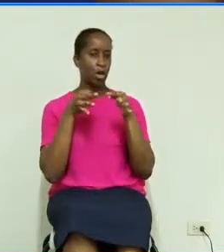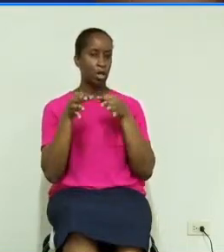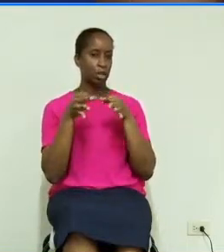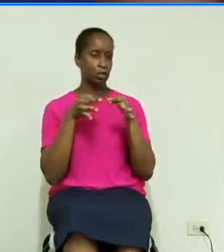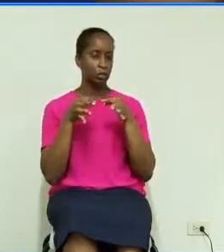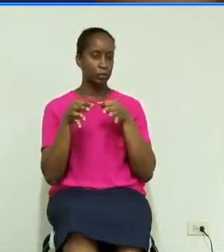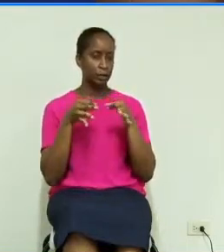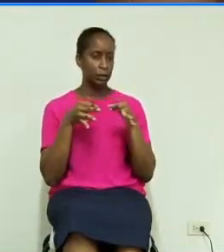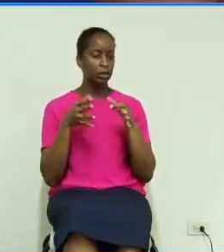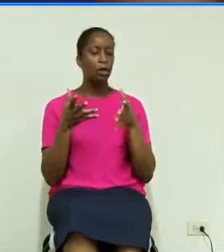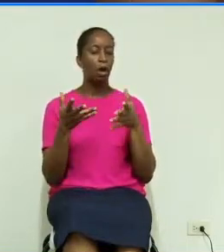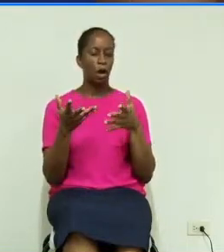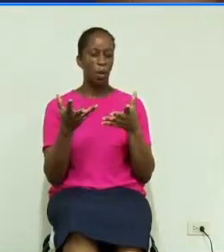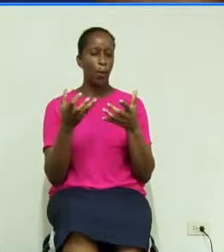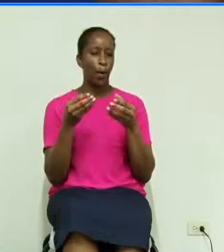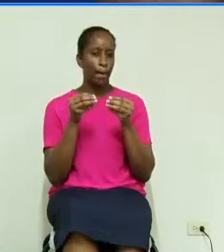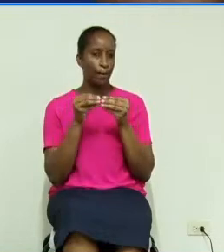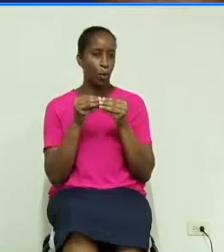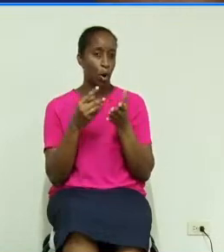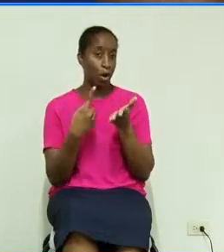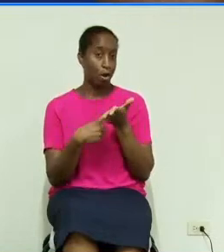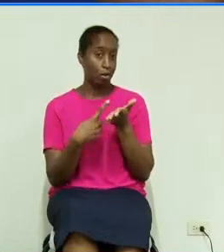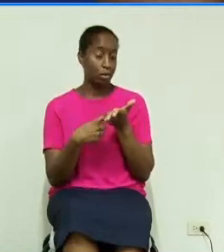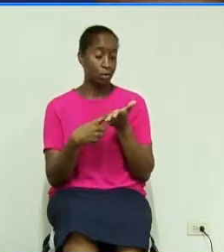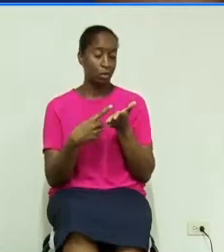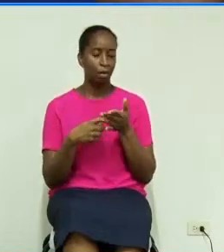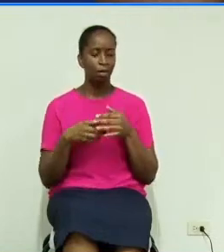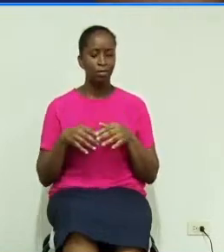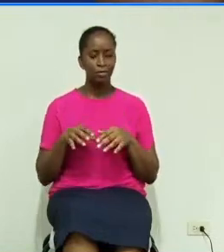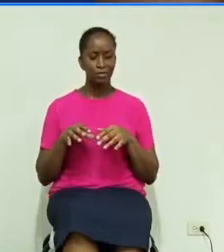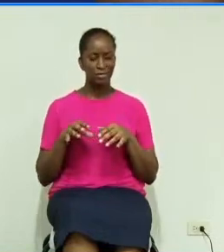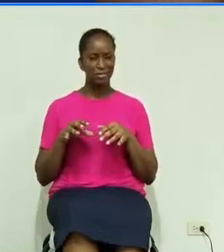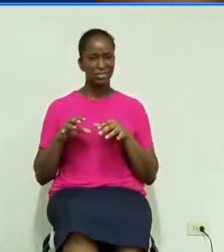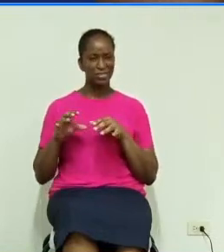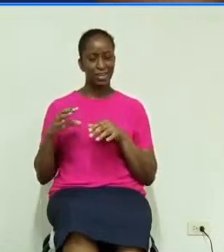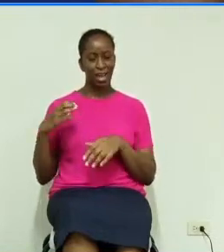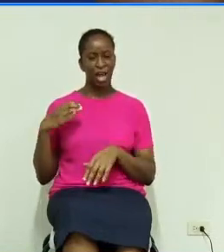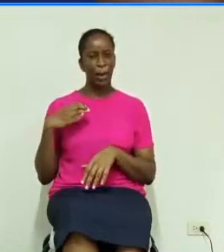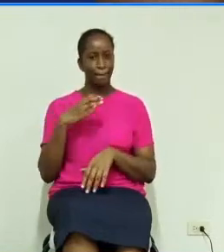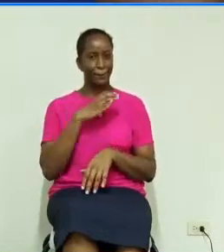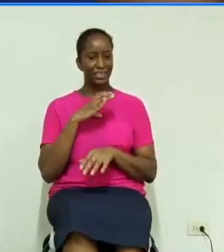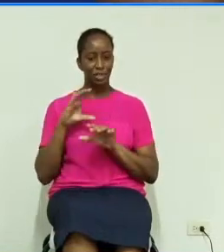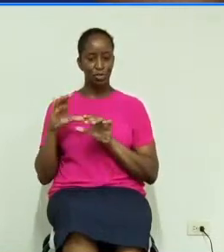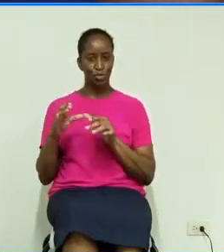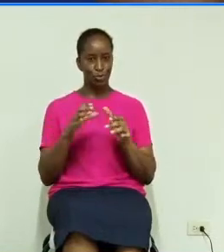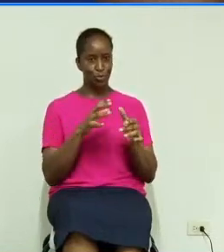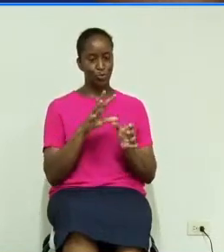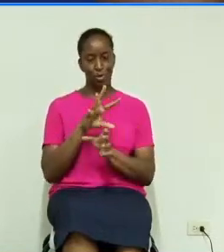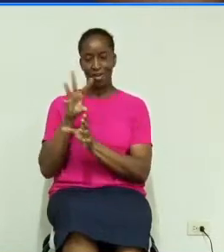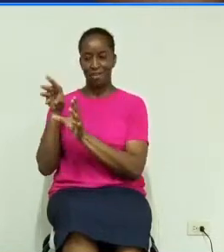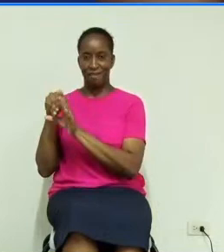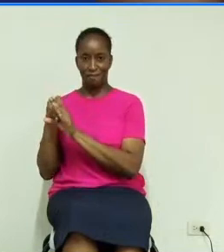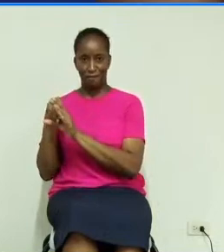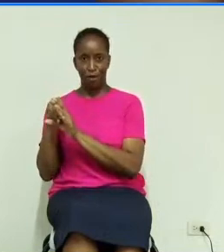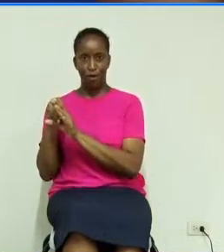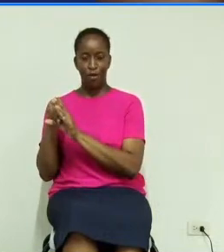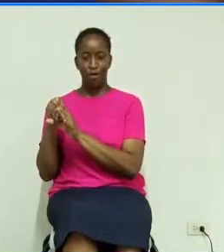assemblies or subcommittees or whatever we call them as part of the discussion. I think that would help to broaden